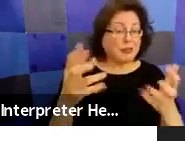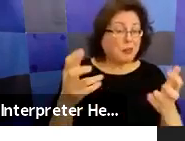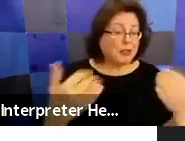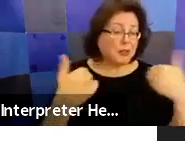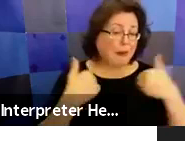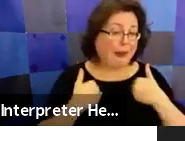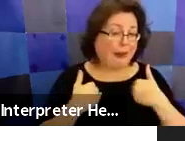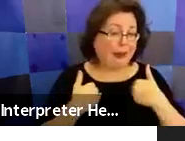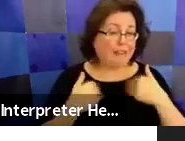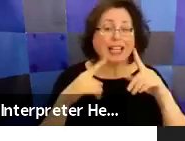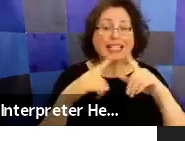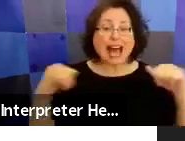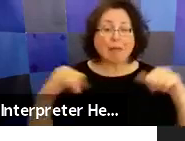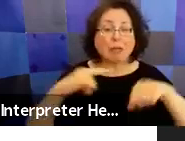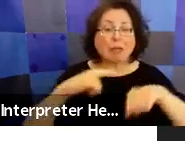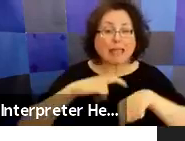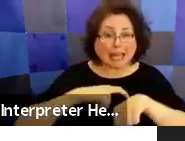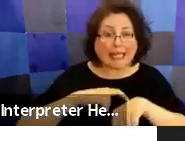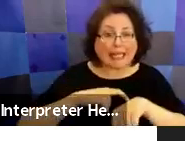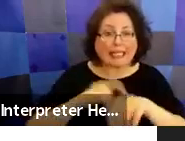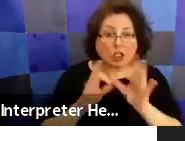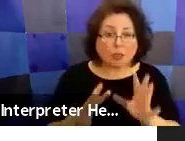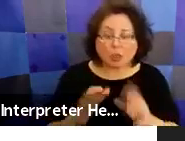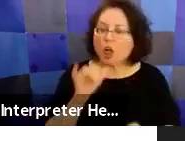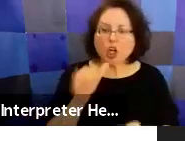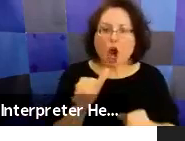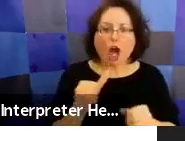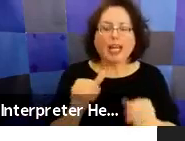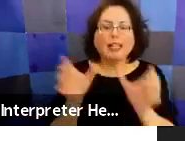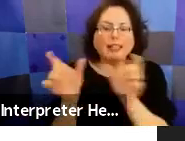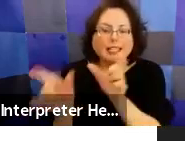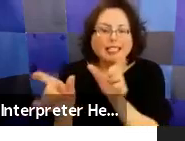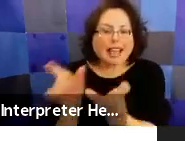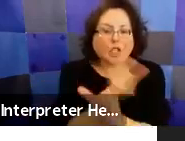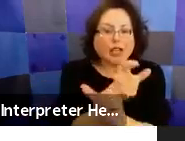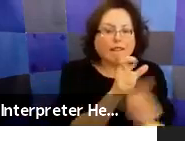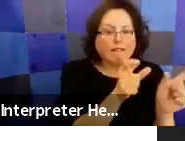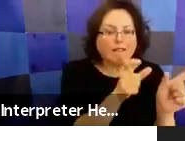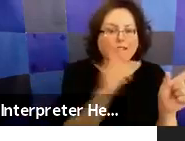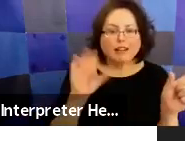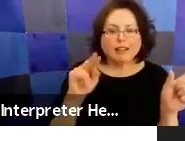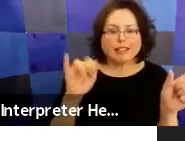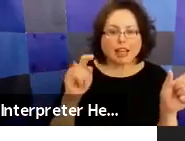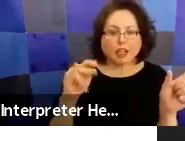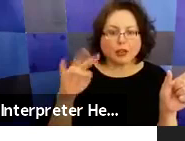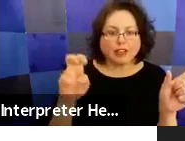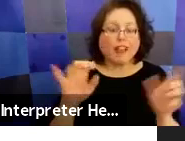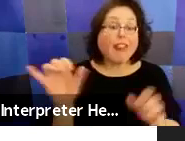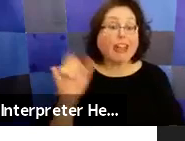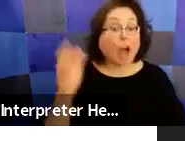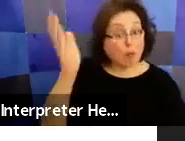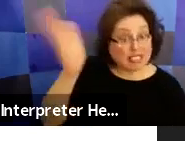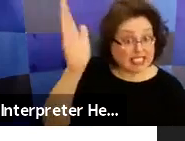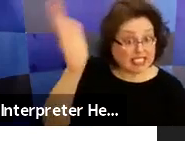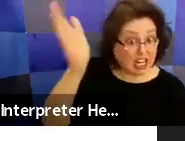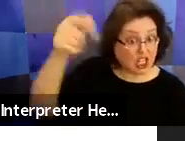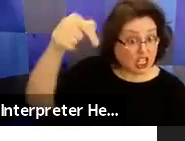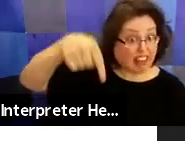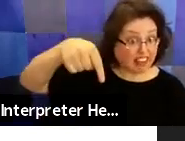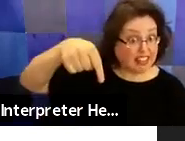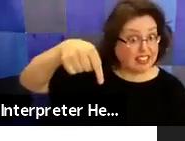a simultaneous interpreter rather than a consecutive interpreter. An example would be a presentation such as this,